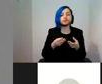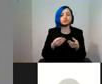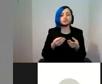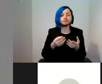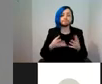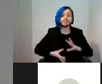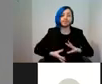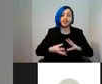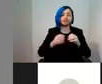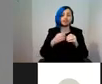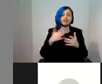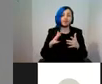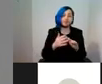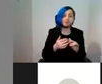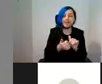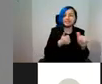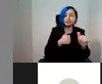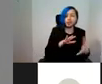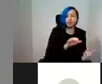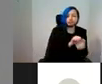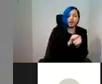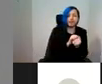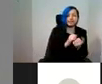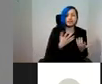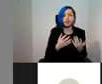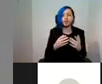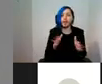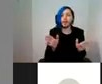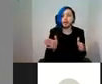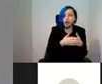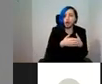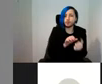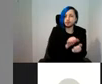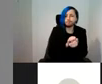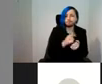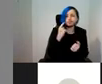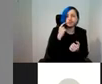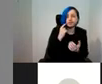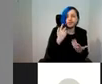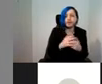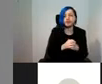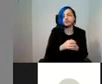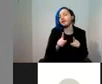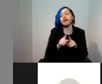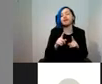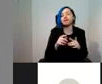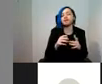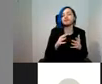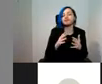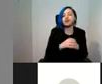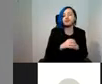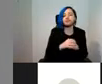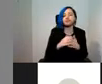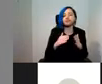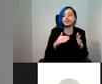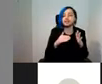things like closed, very expensive pieces of software like Cinema 4D, as in the case of Zeitgeist